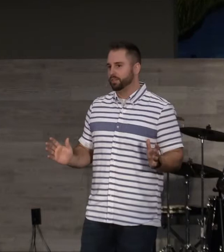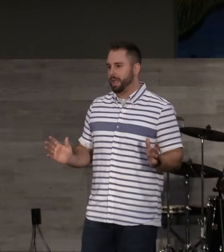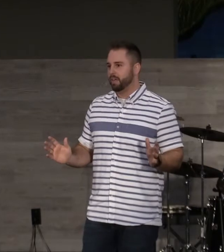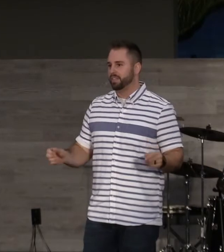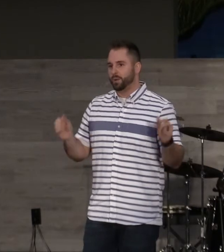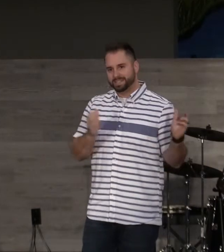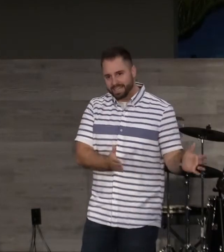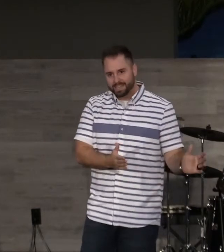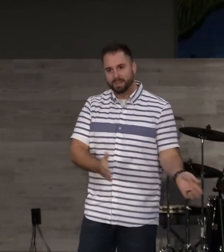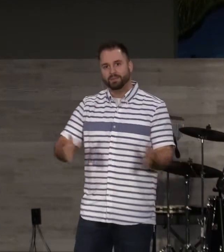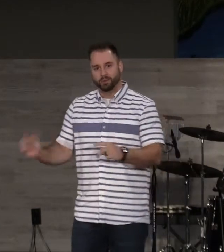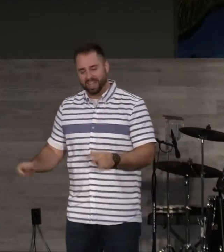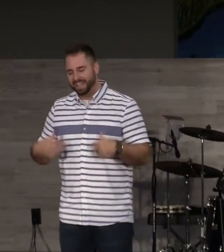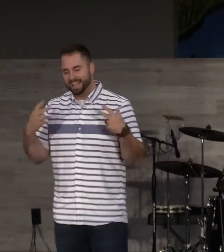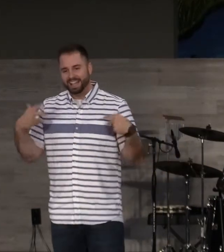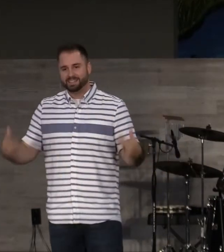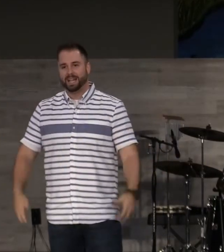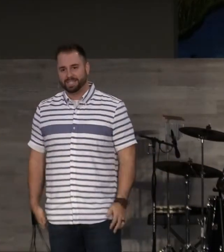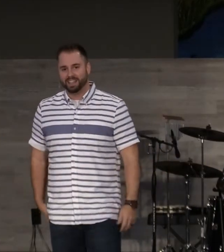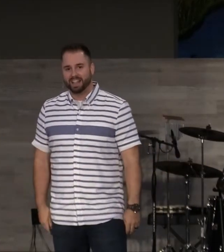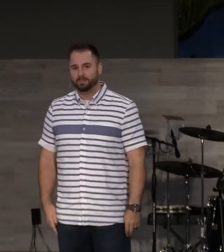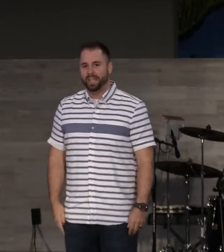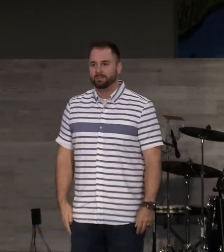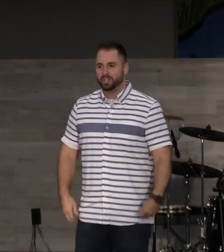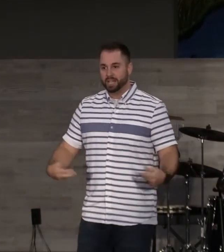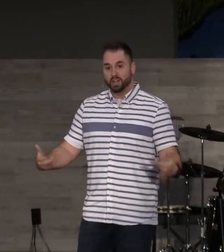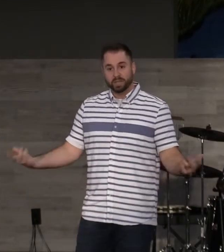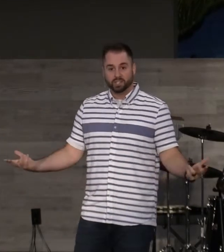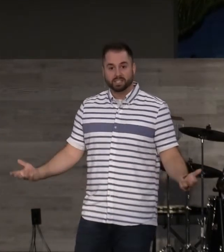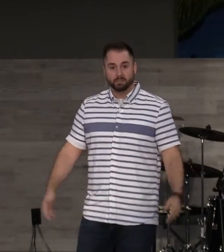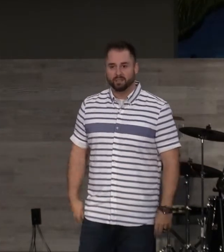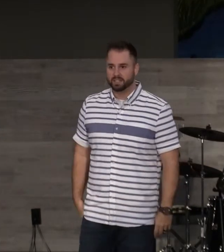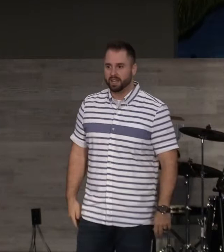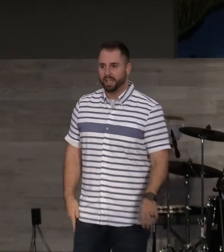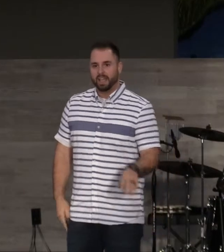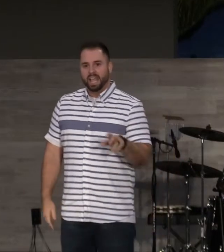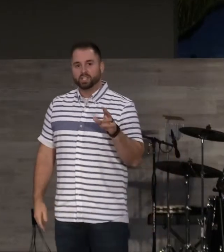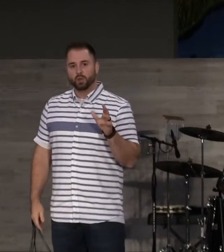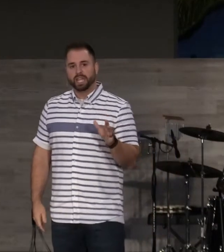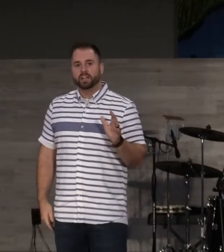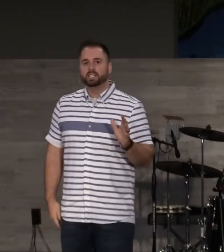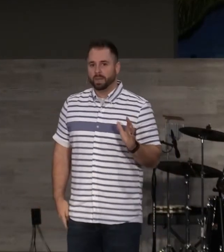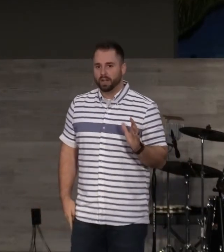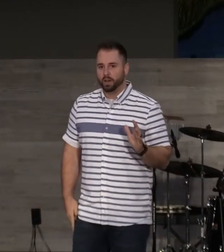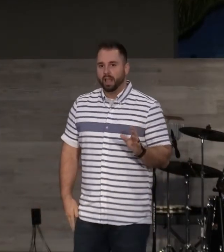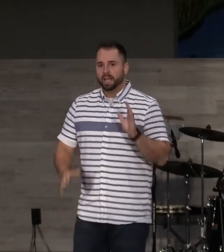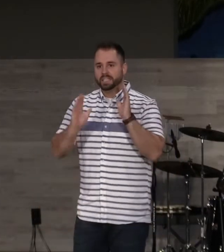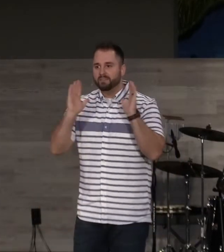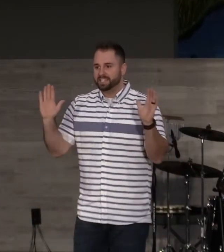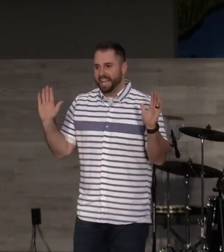their foot in their mouth and they always say something before thinking? Sometimes that's a lot like me. You guys know because you listen to me every Sunday. And so here is